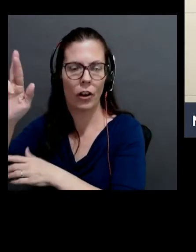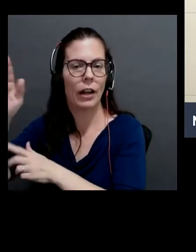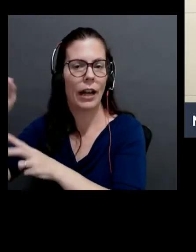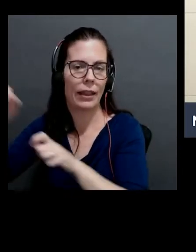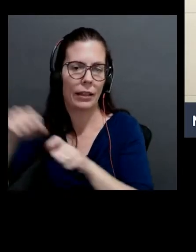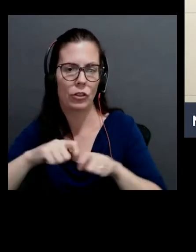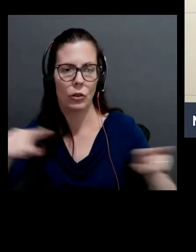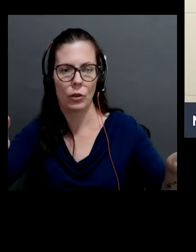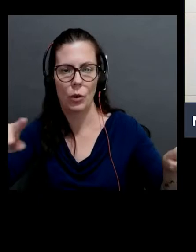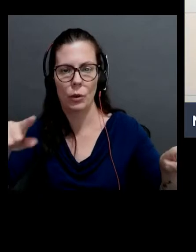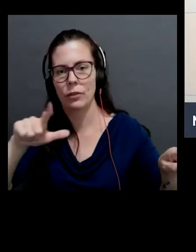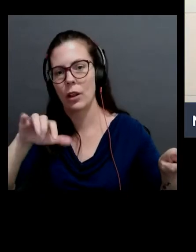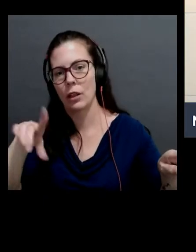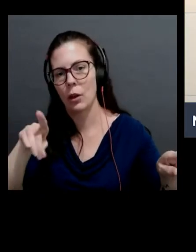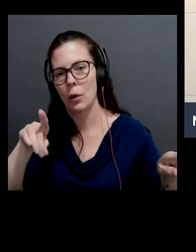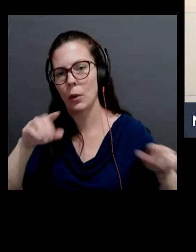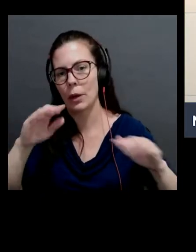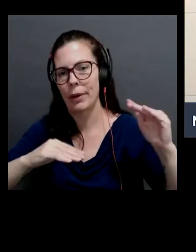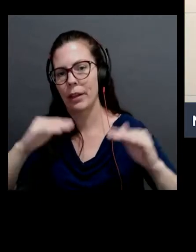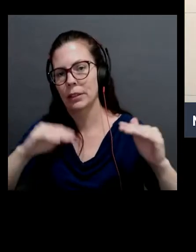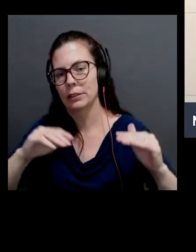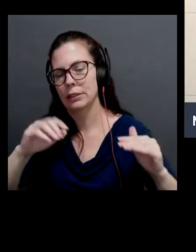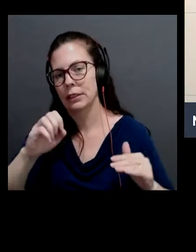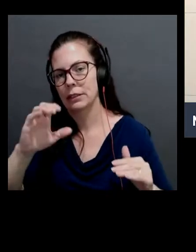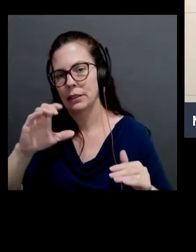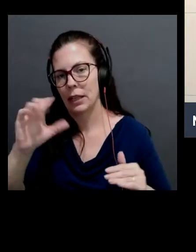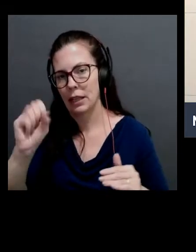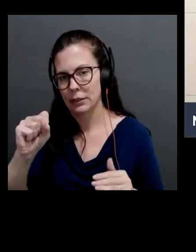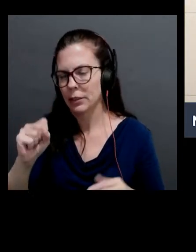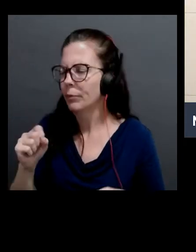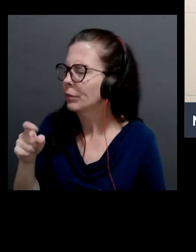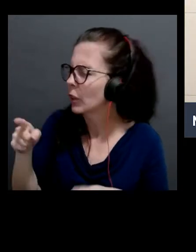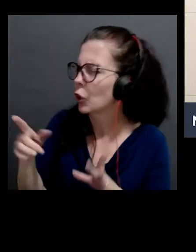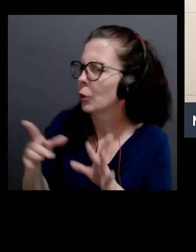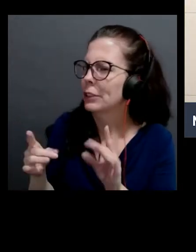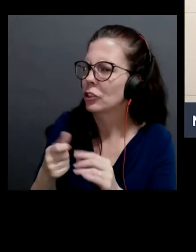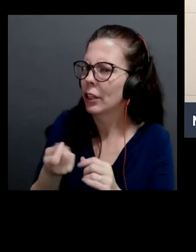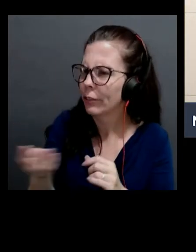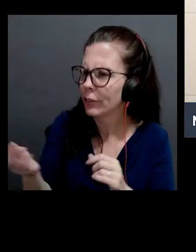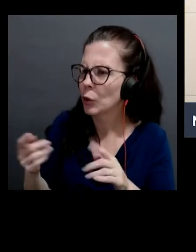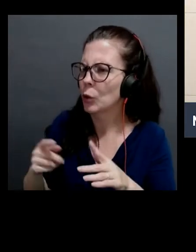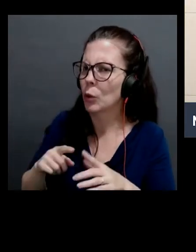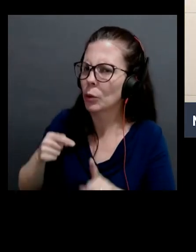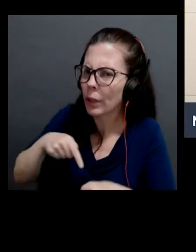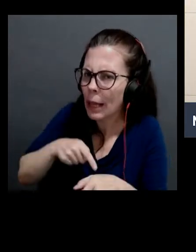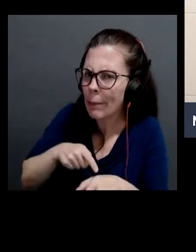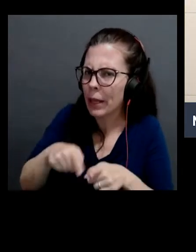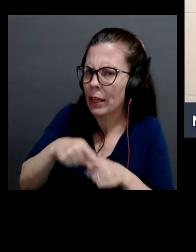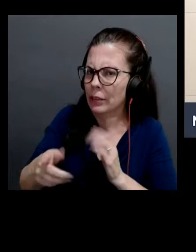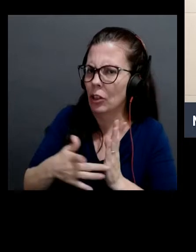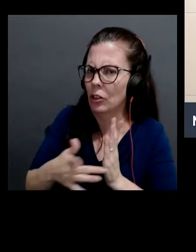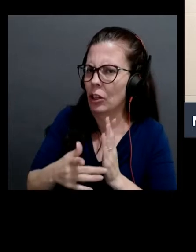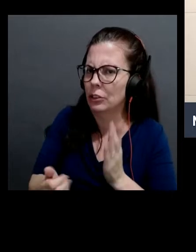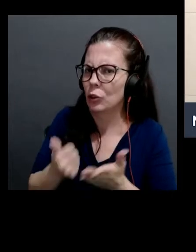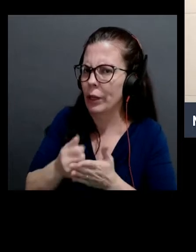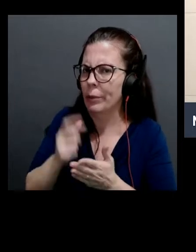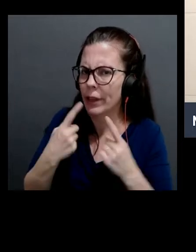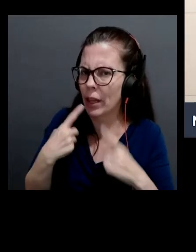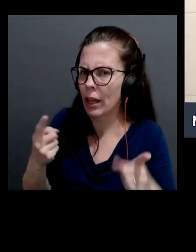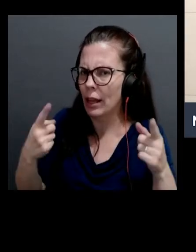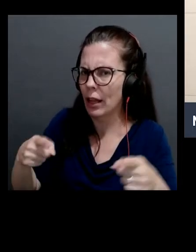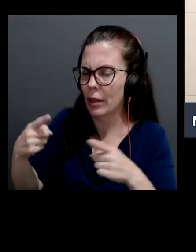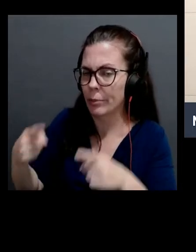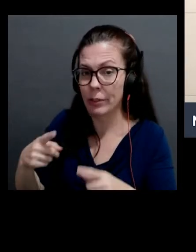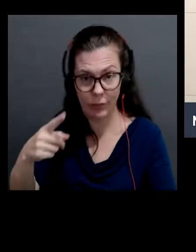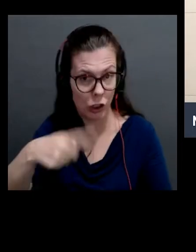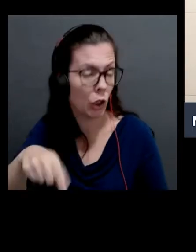balanced ECS. So you mentioned a couple of the core technologies that help make this happen. And so for those that heard